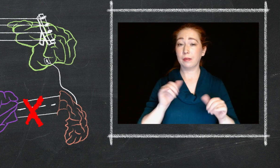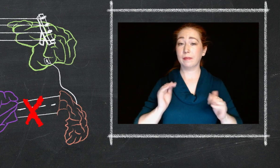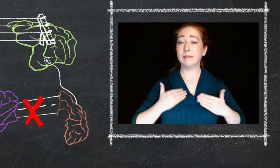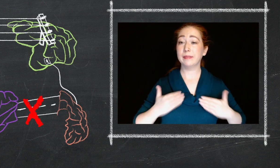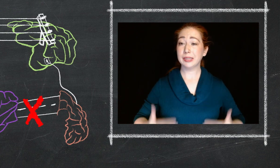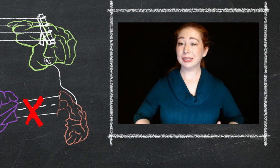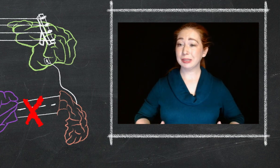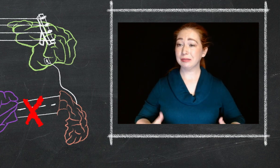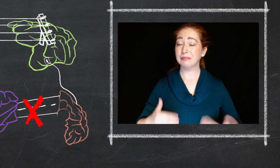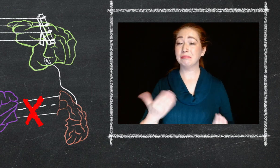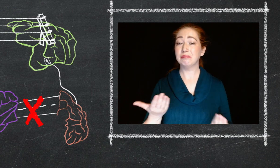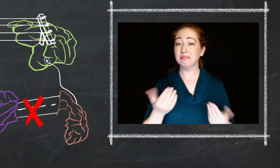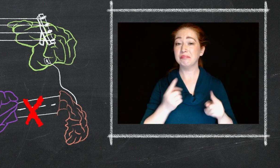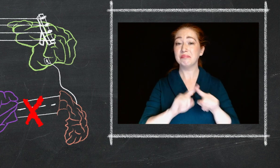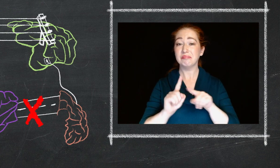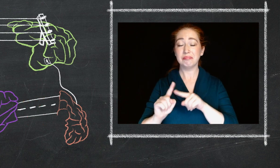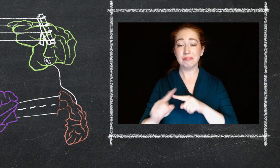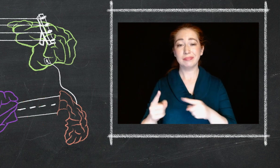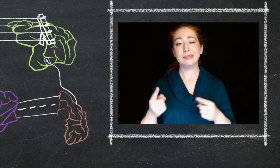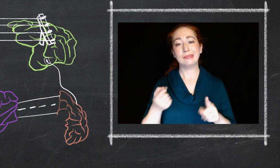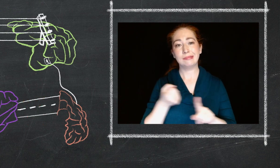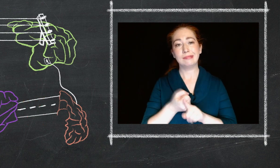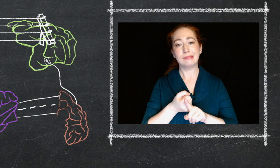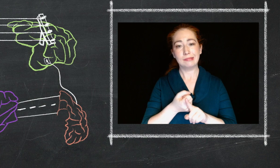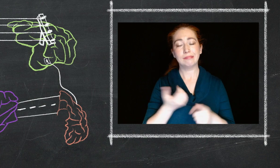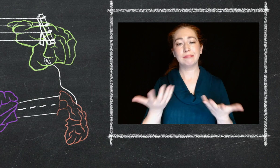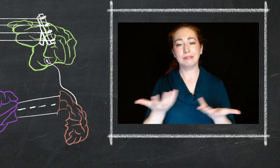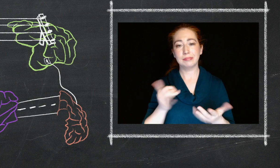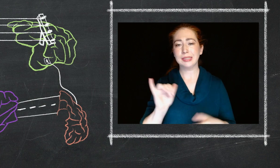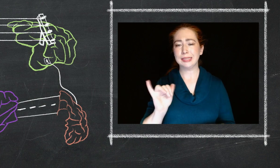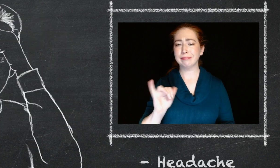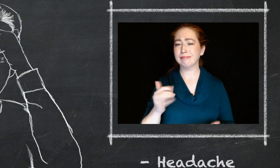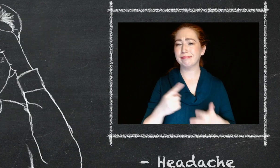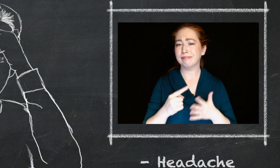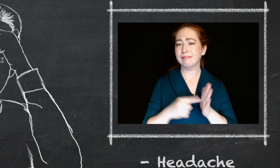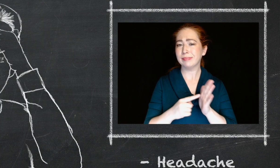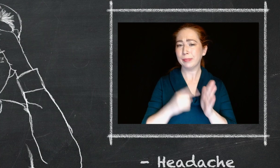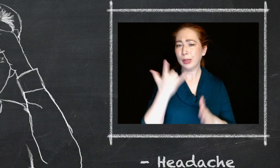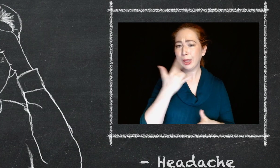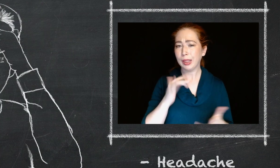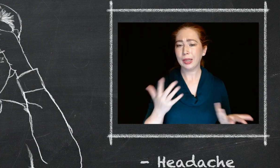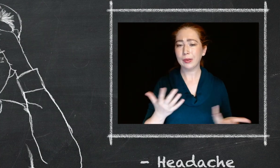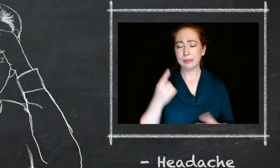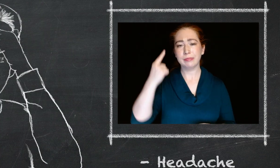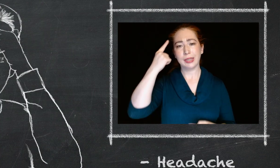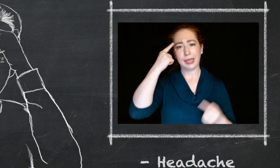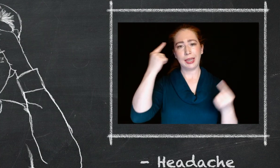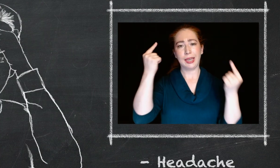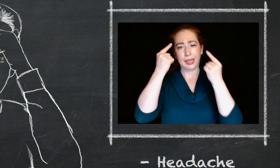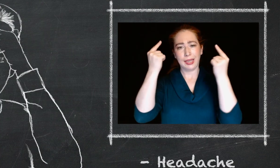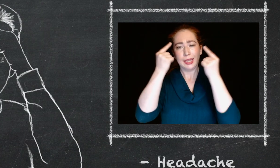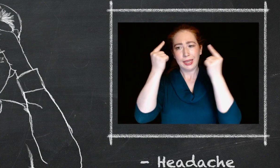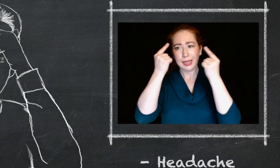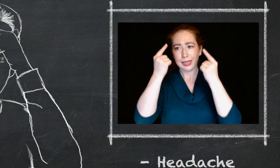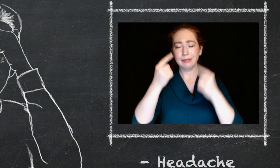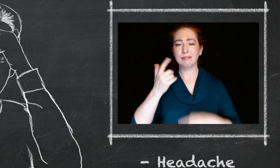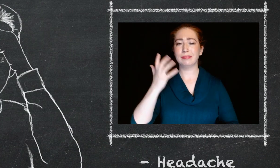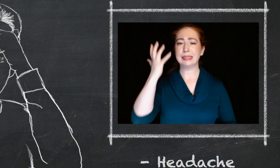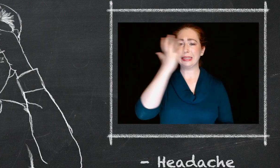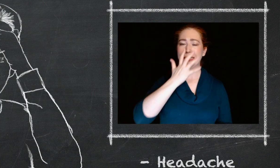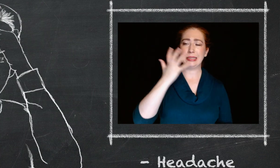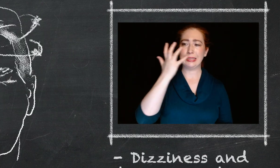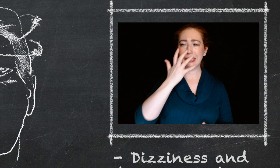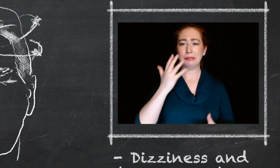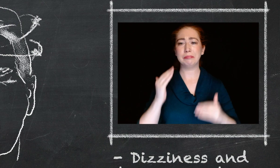specialized areas and their communication lines will lead to different problems. There are some common physical conditions such as